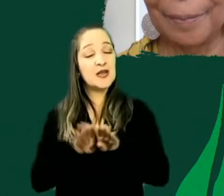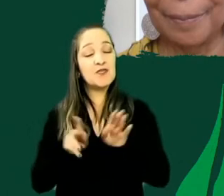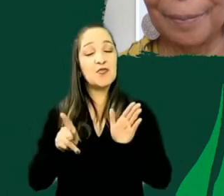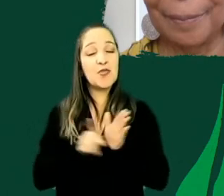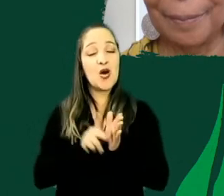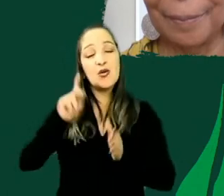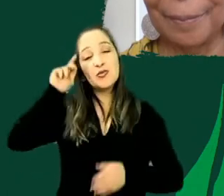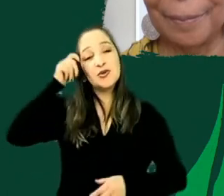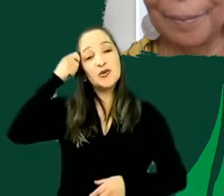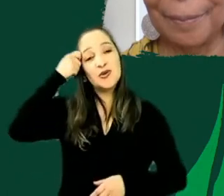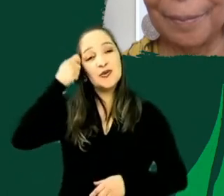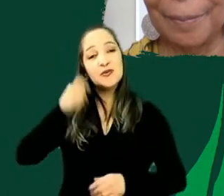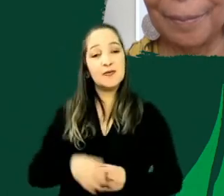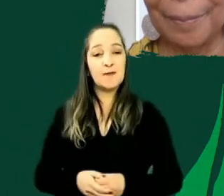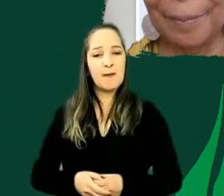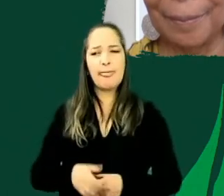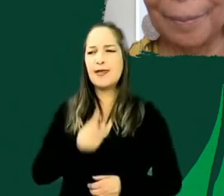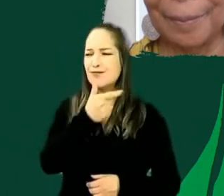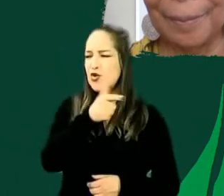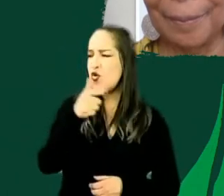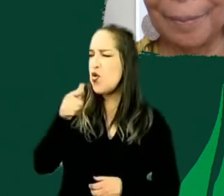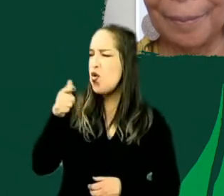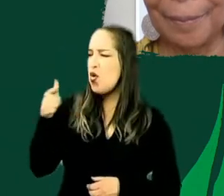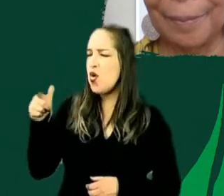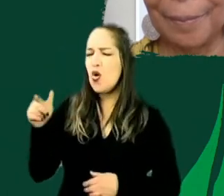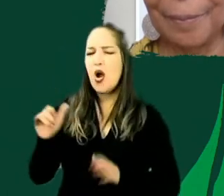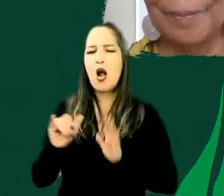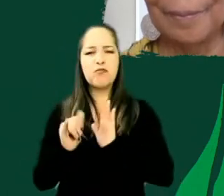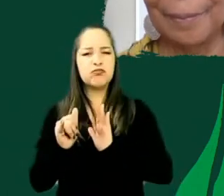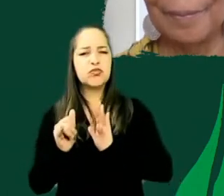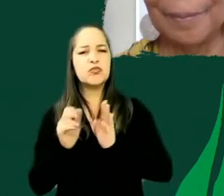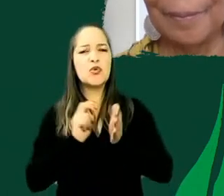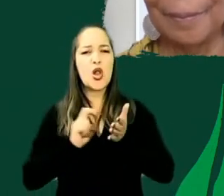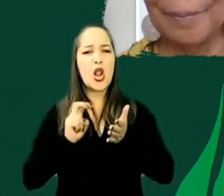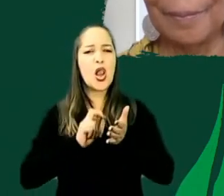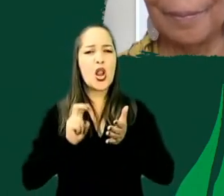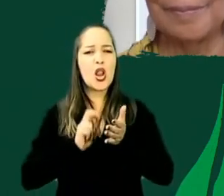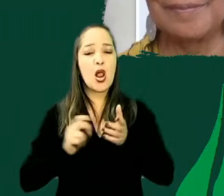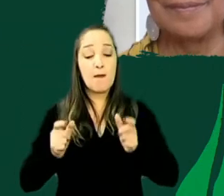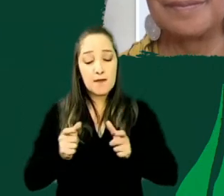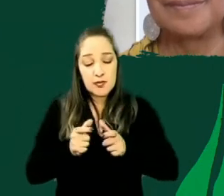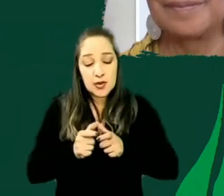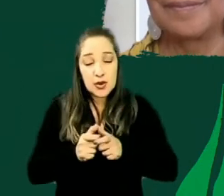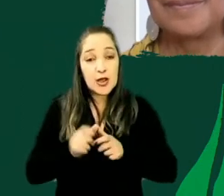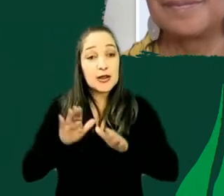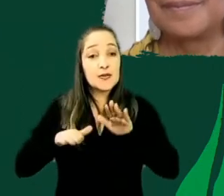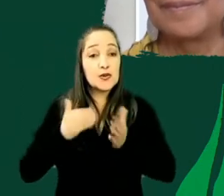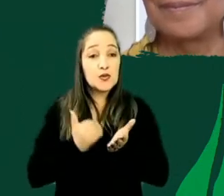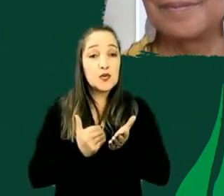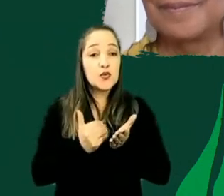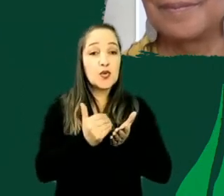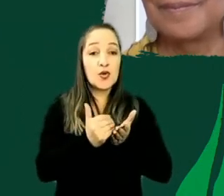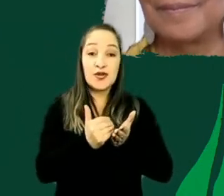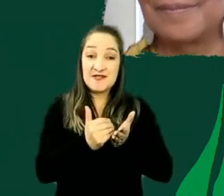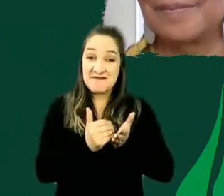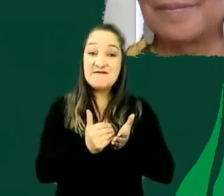organized by and managed by Blacks, and other publishing houses, smaller ones that have begun. Sometimes